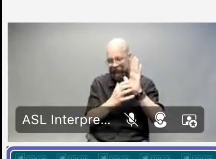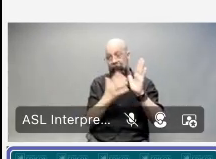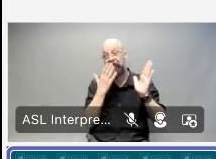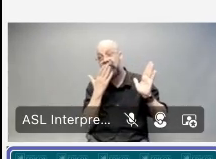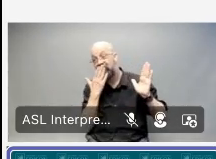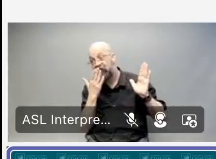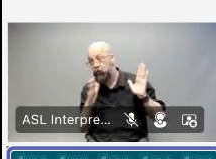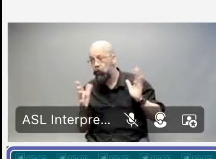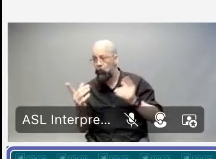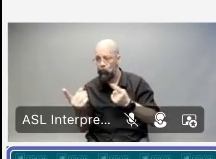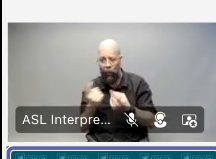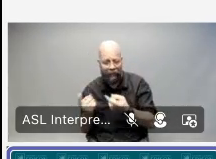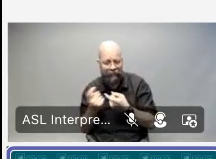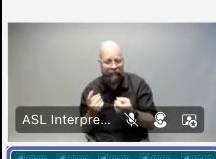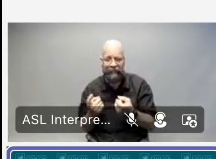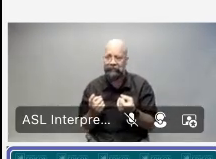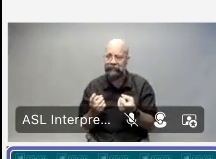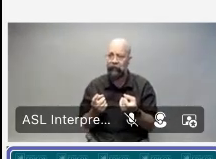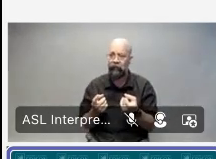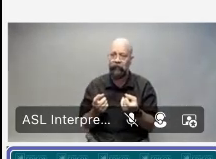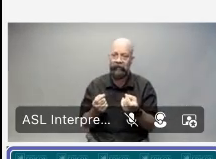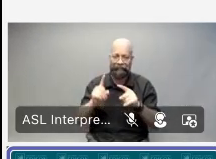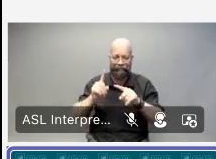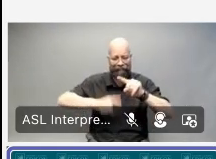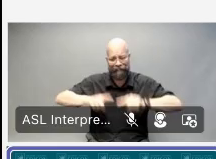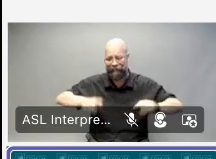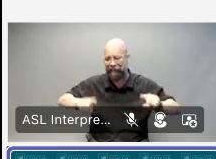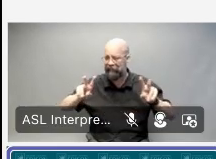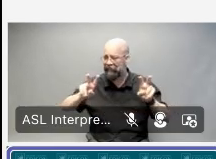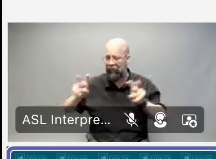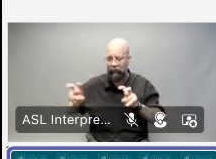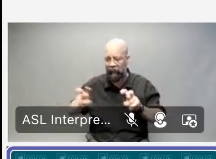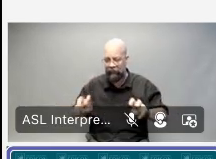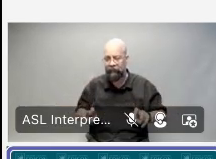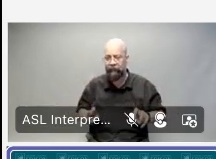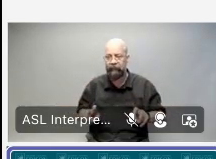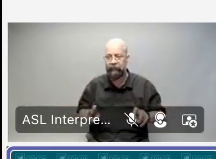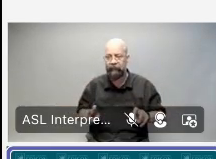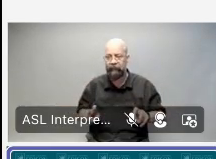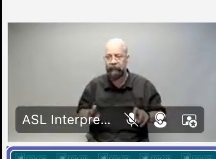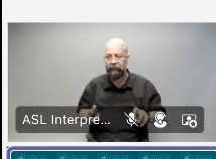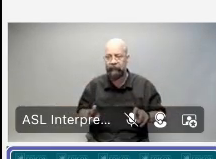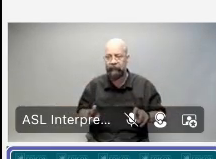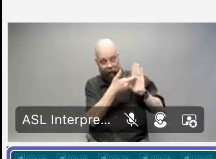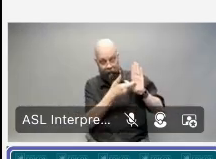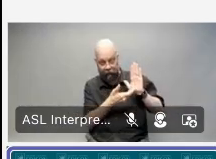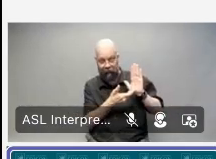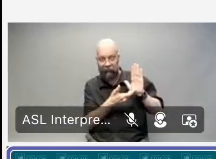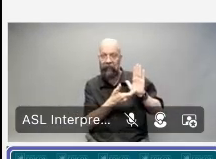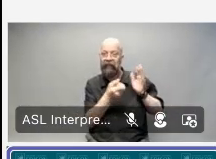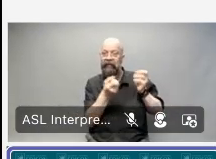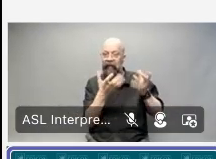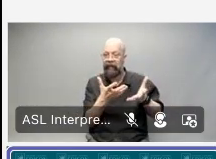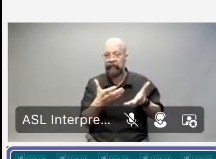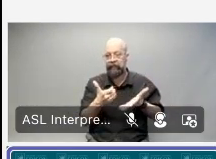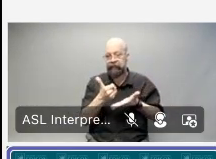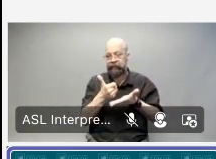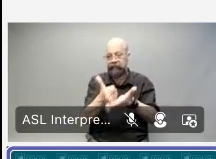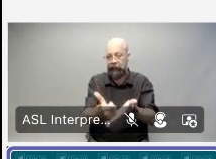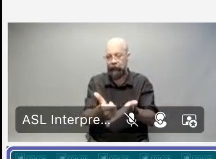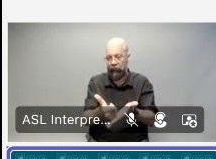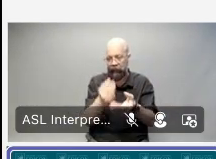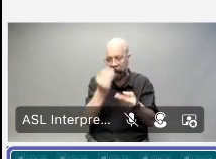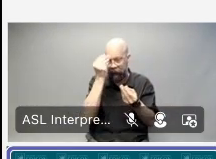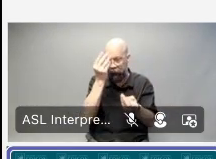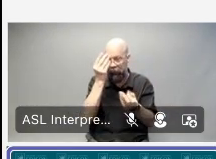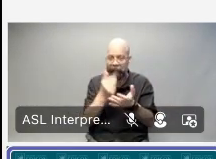wonderful questions, covered a variety of topics. So displayed on the screen now are several helpful resources. Additional materials